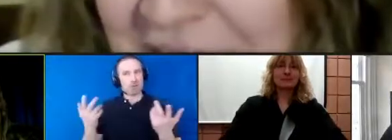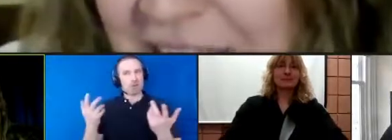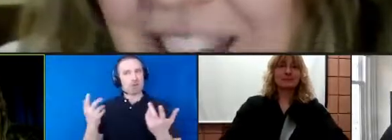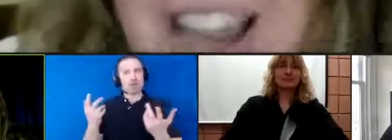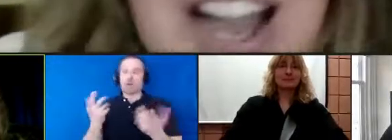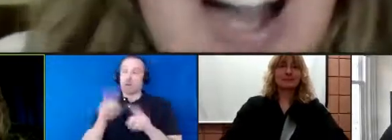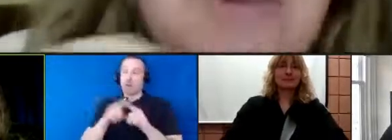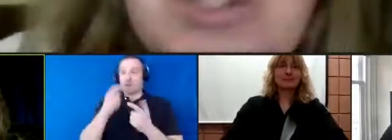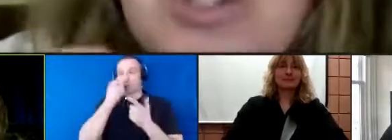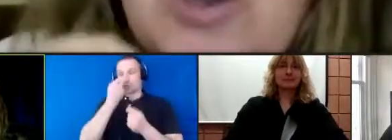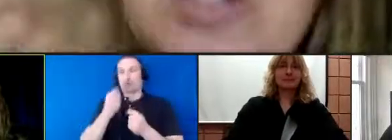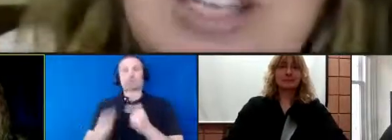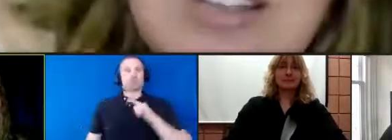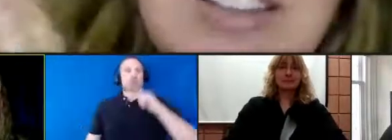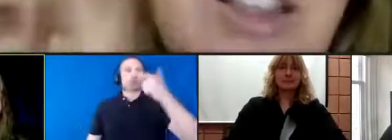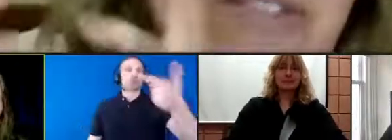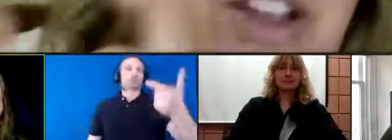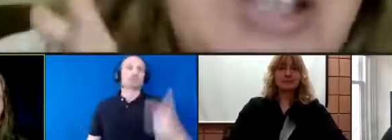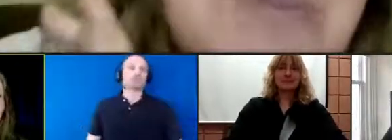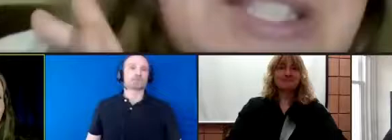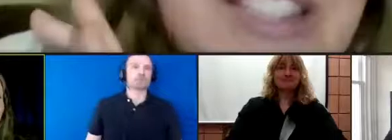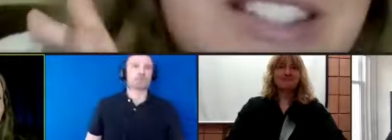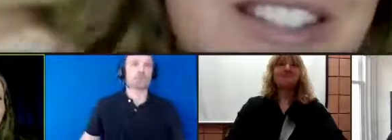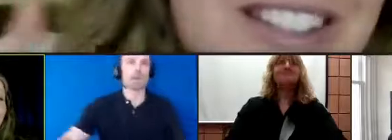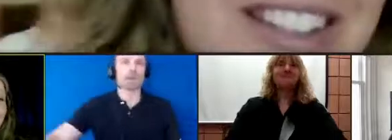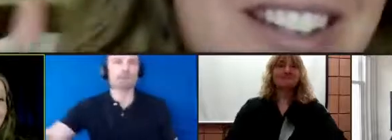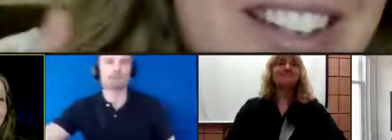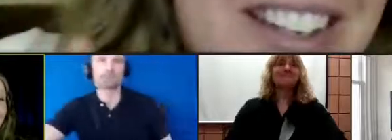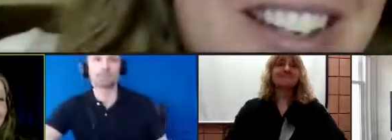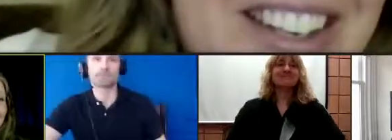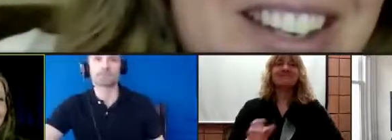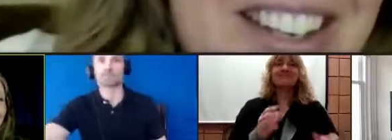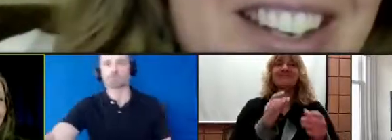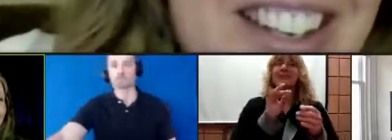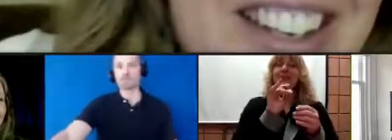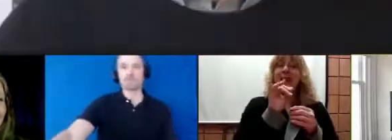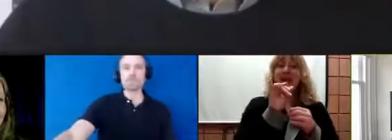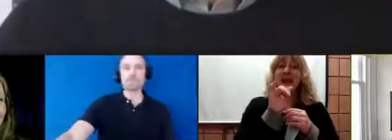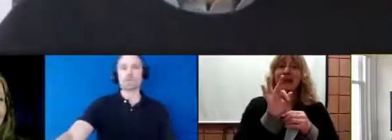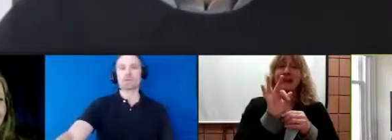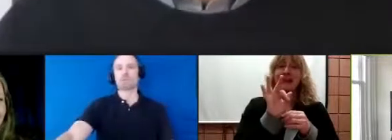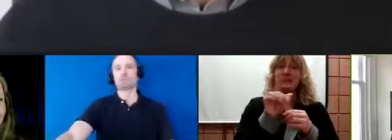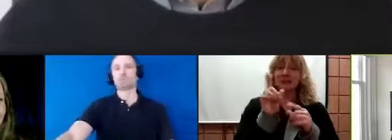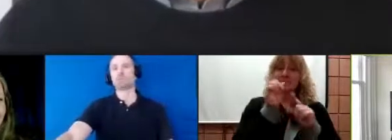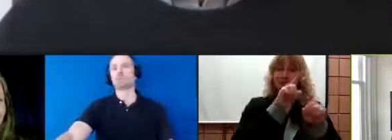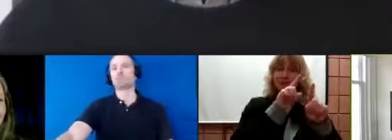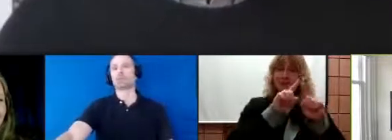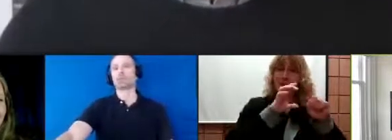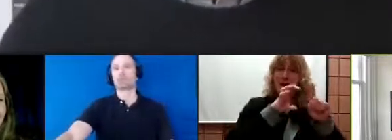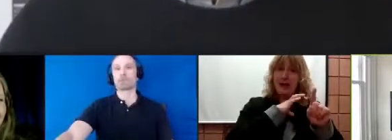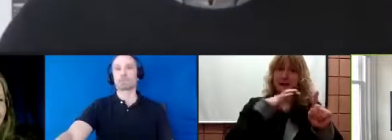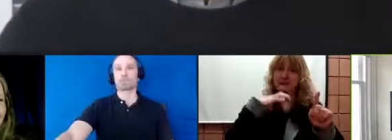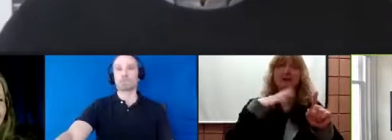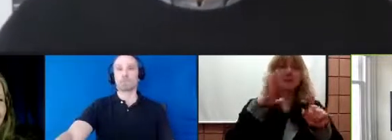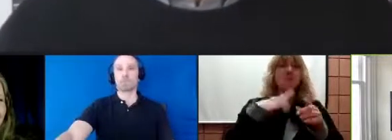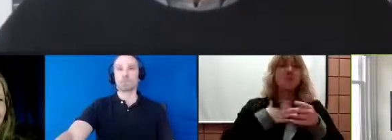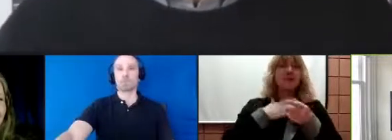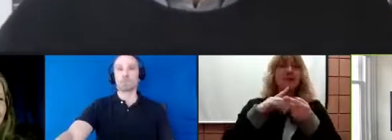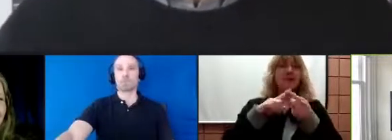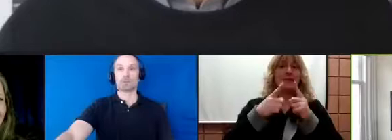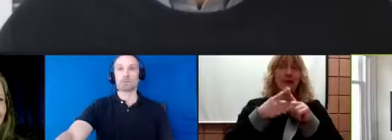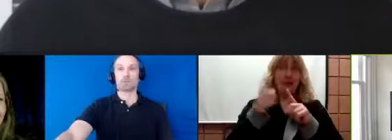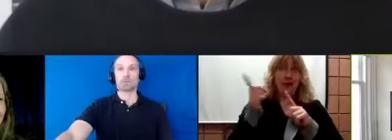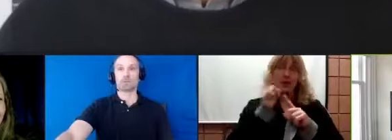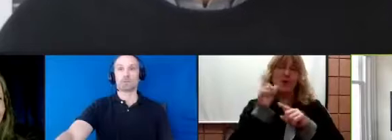that's interesting. So Well, if you've ever been to very Capitol Hill and you ever go to Congress, a friend of mine when they first went said